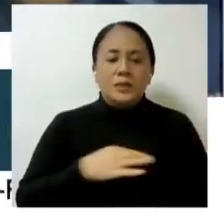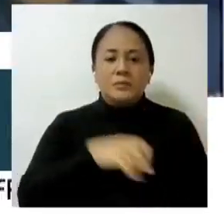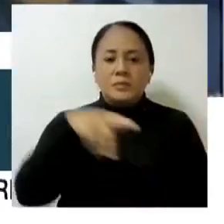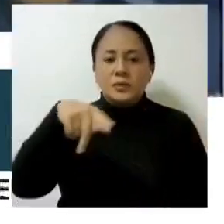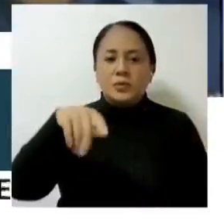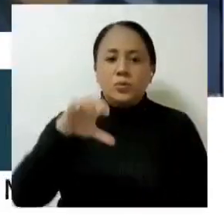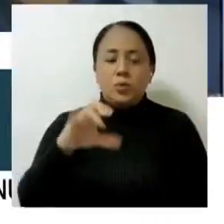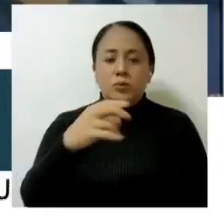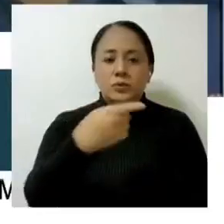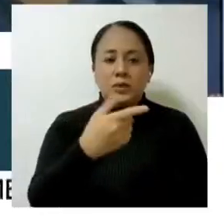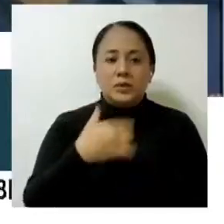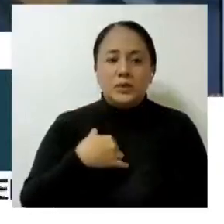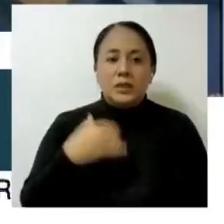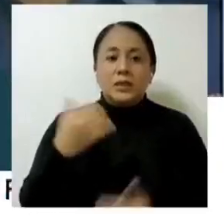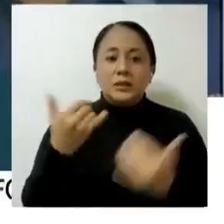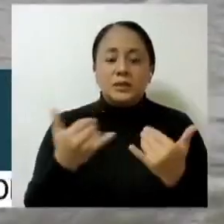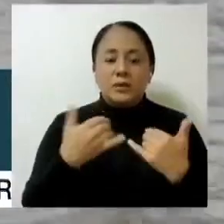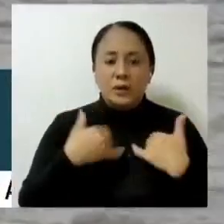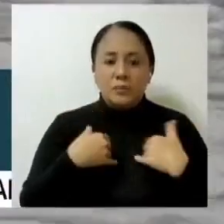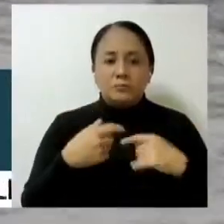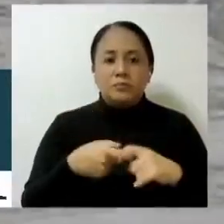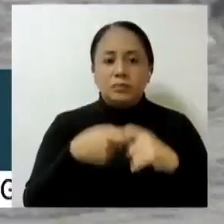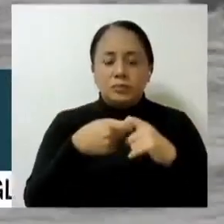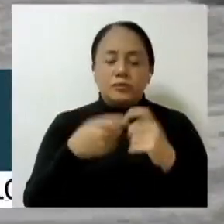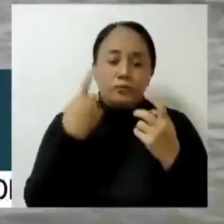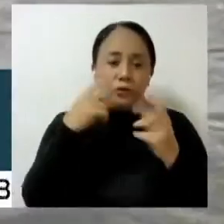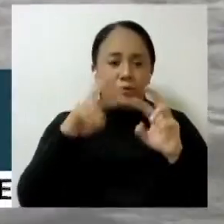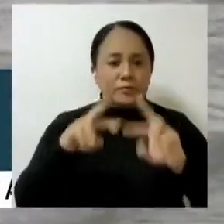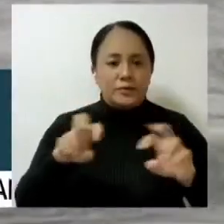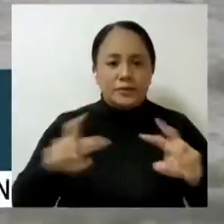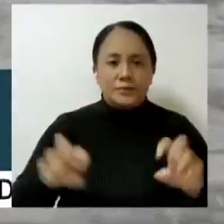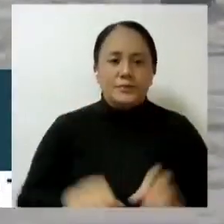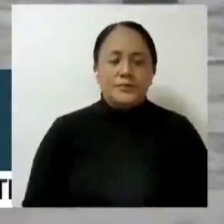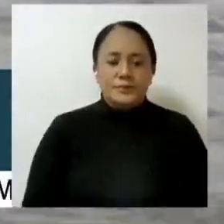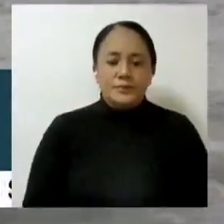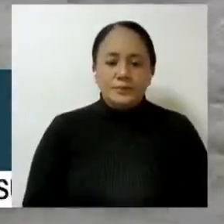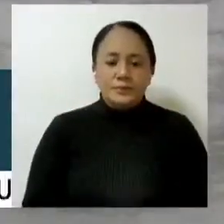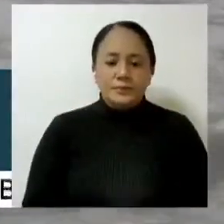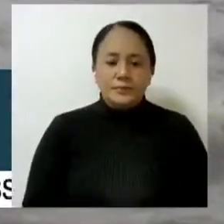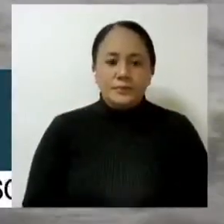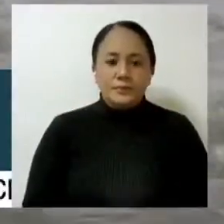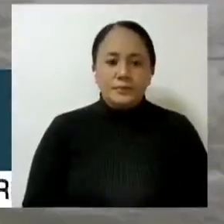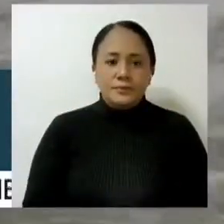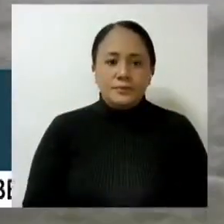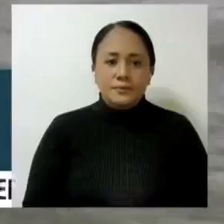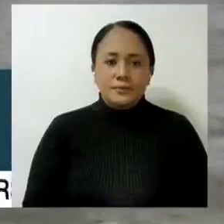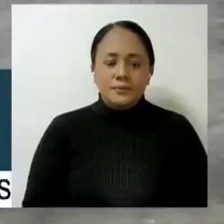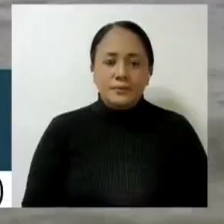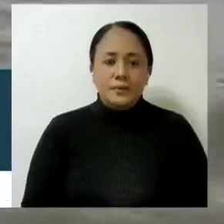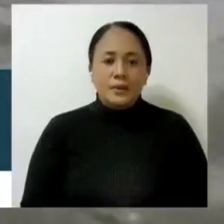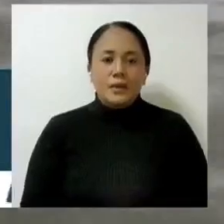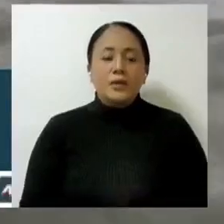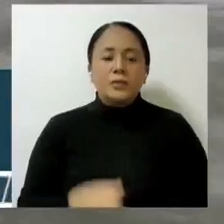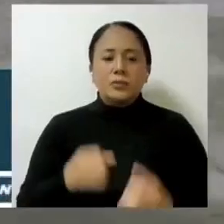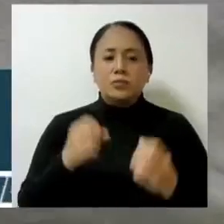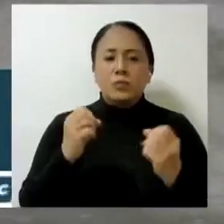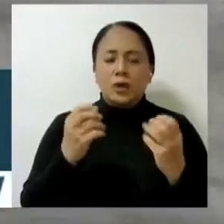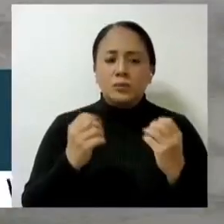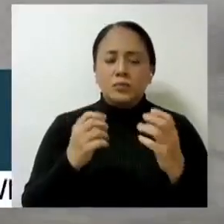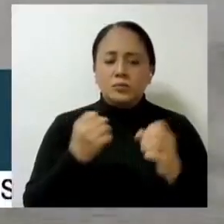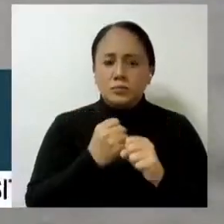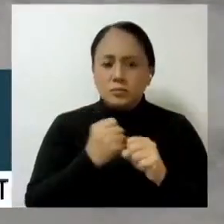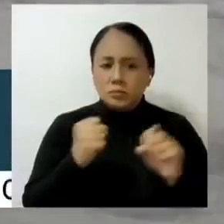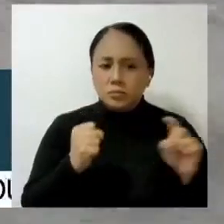investigation. 40 other passengers have been rescued. The Maritime Industry Authority suspended the safety certificate of